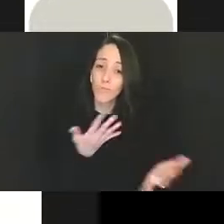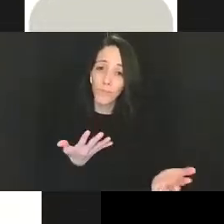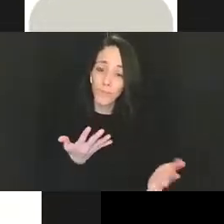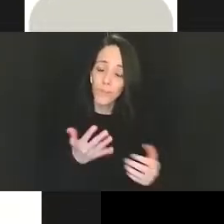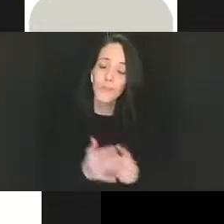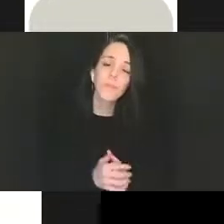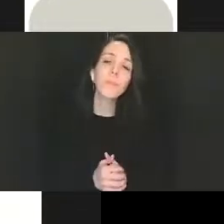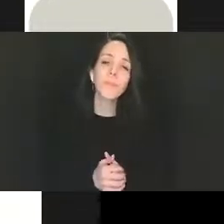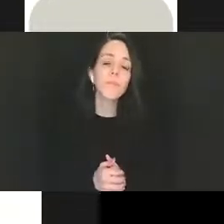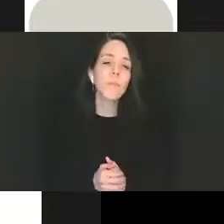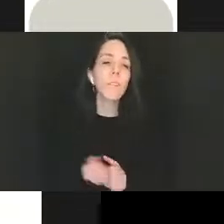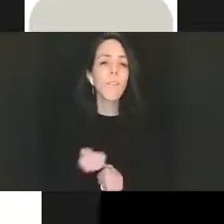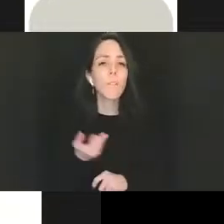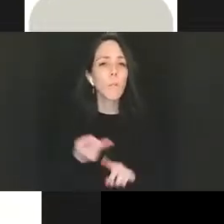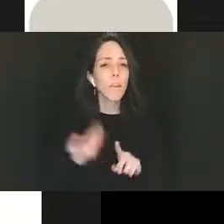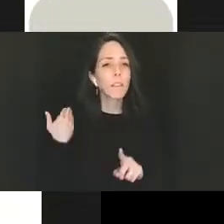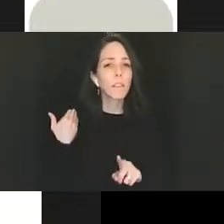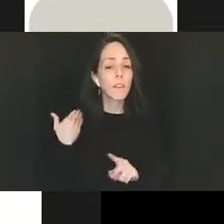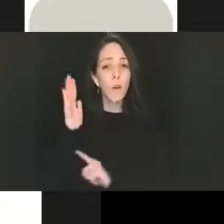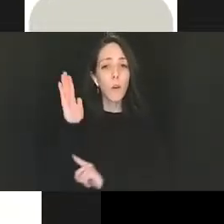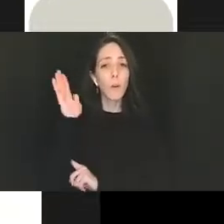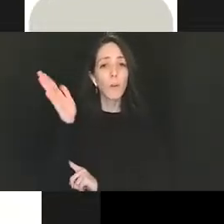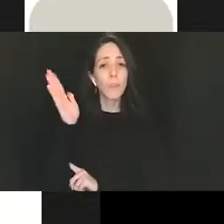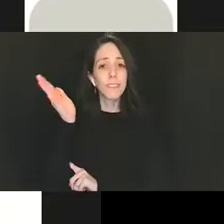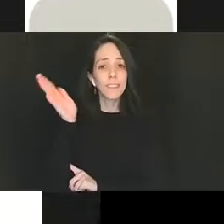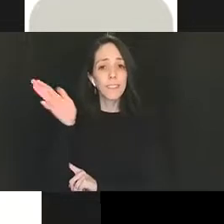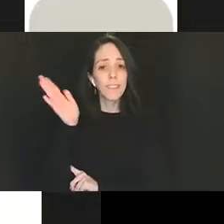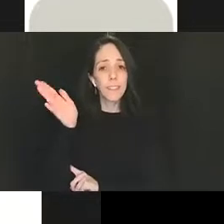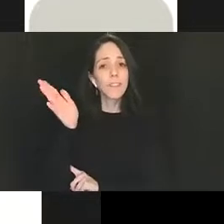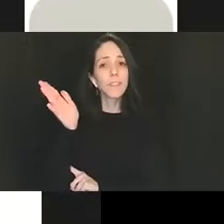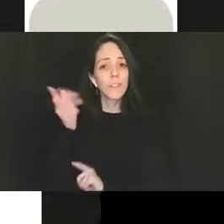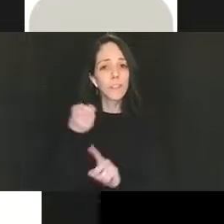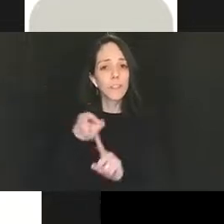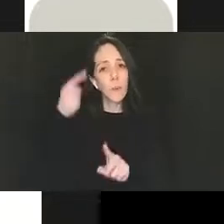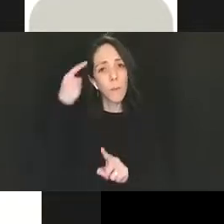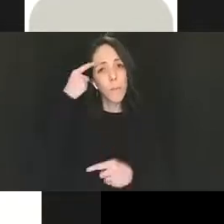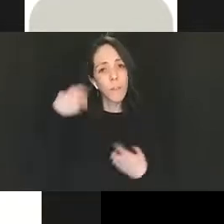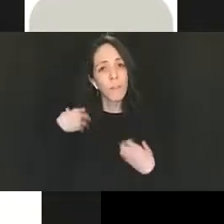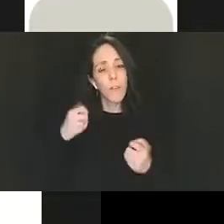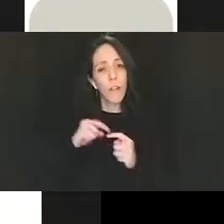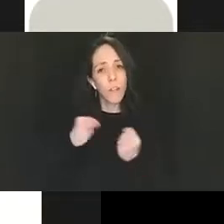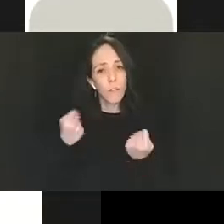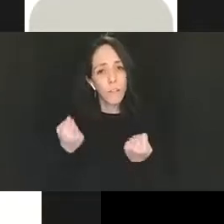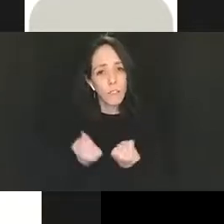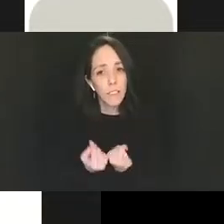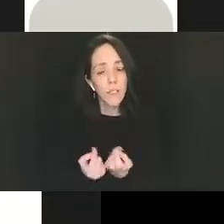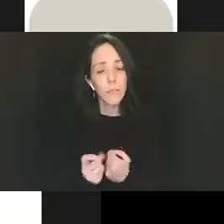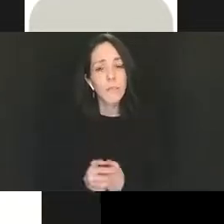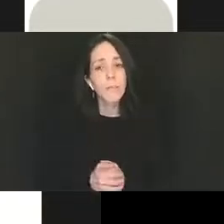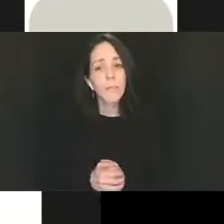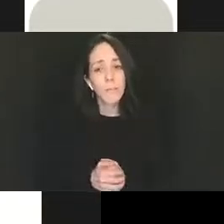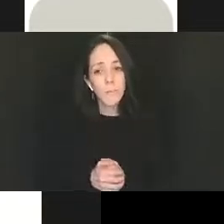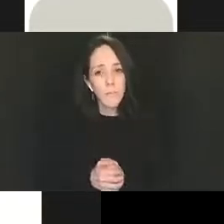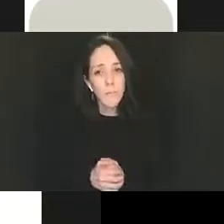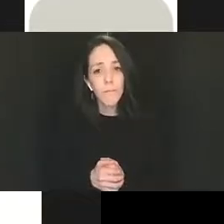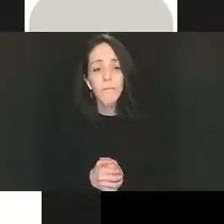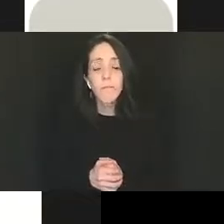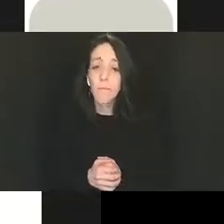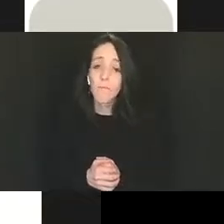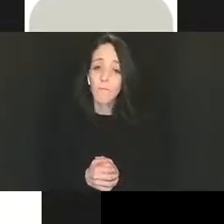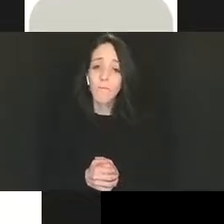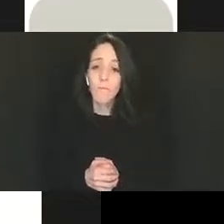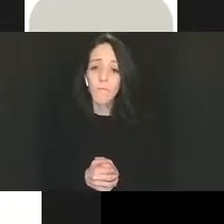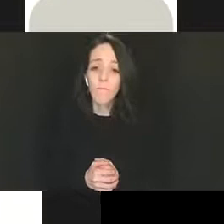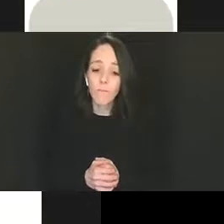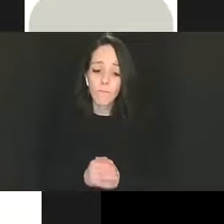few months ago, the presentation that we've got from our mental health team, you know, they